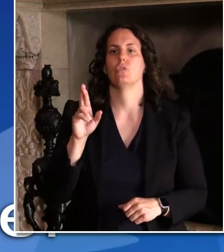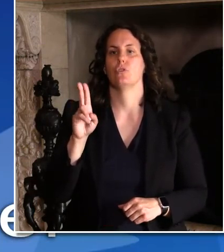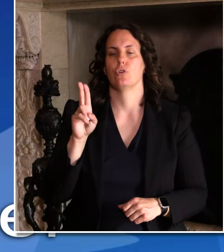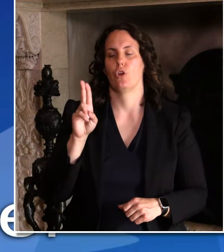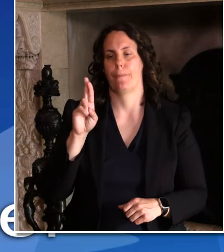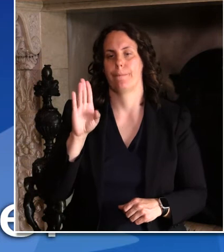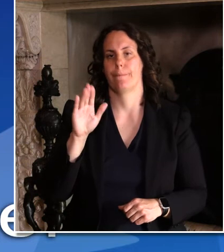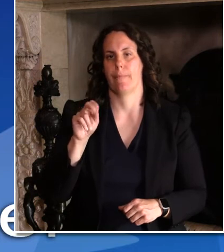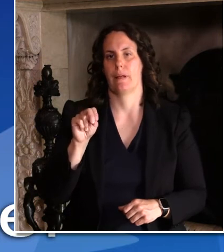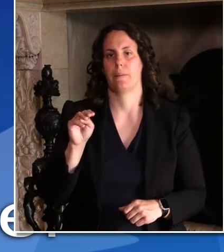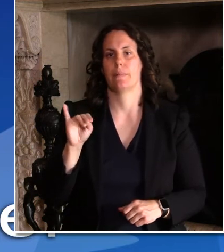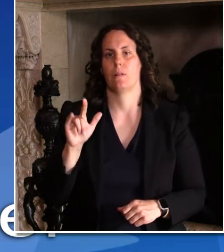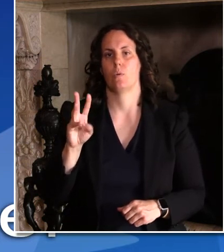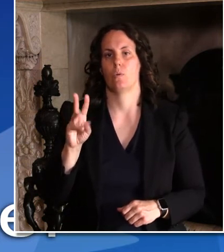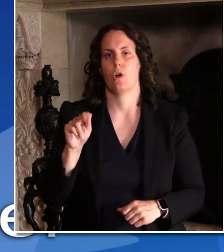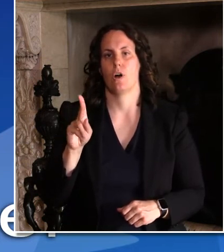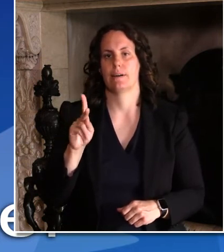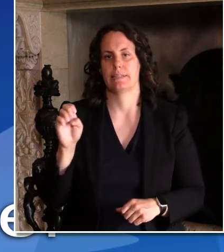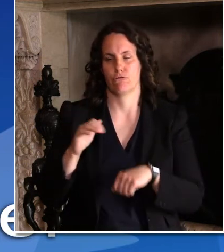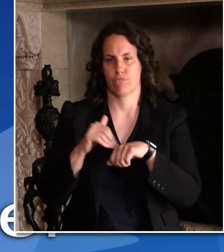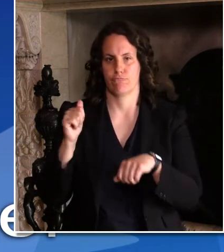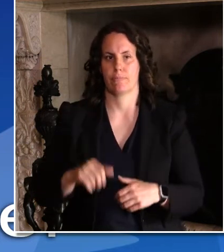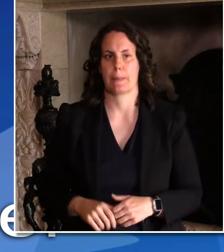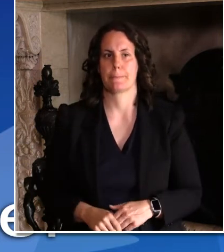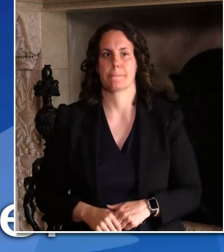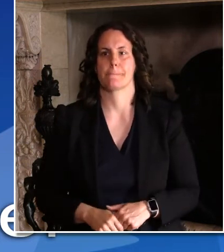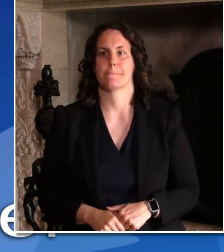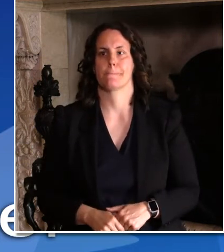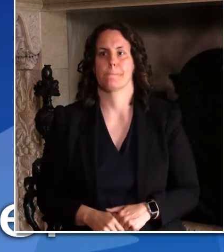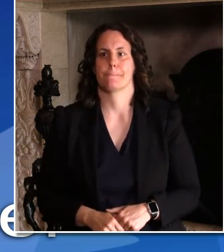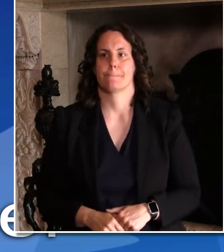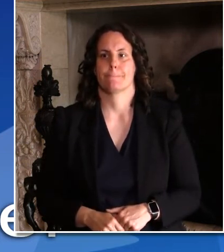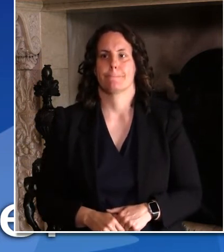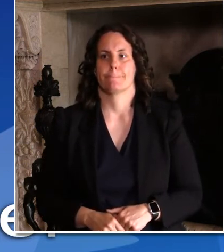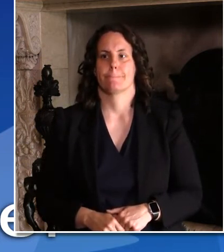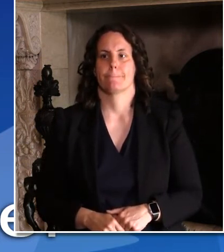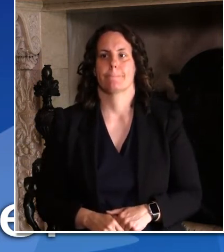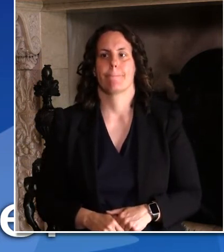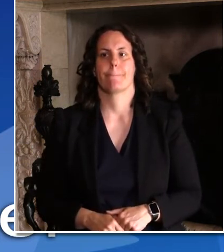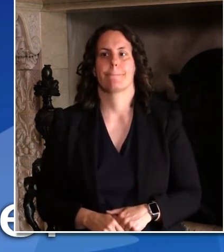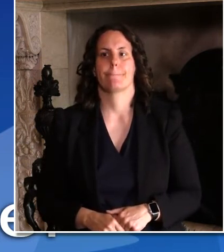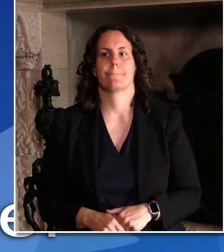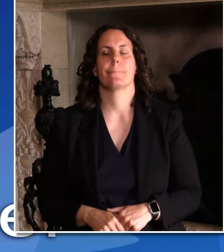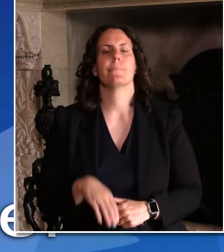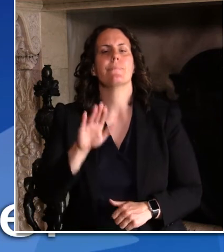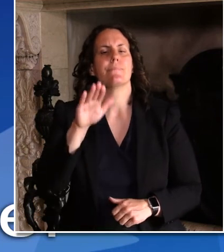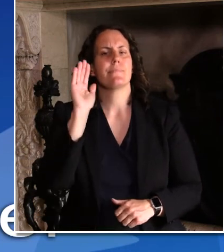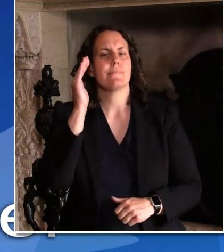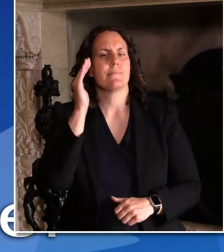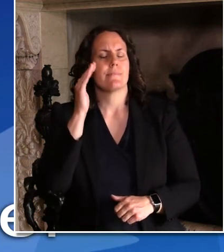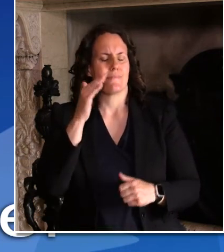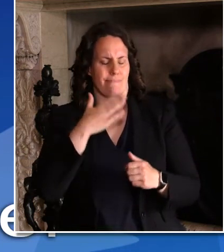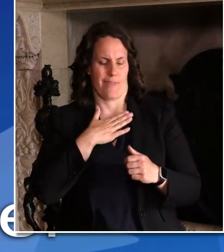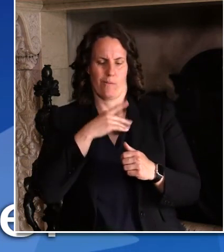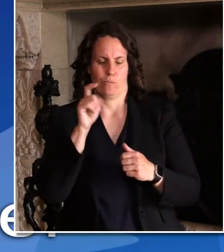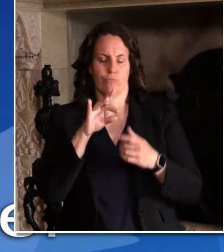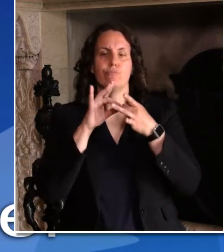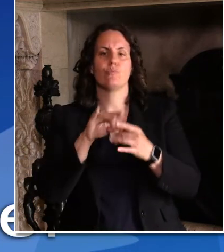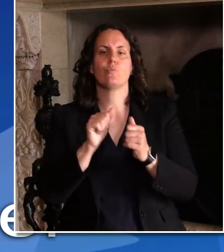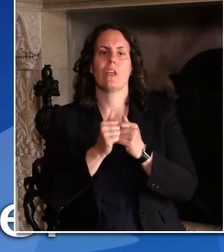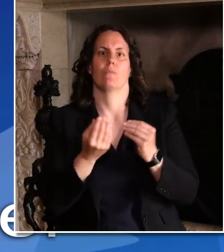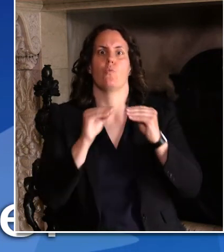We are seeing a surge in new hospitalizations. Does contact tracing show where those are coming from? Are they longstanding cases getting worse, or are they